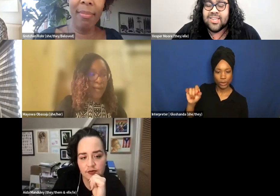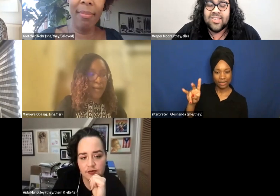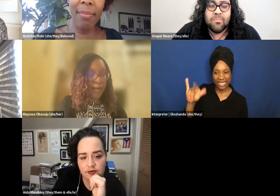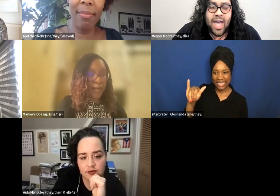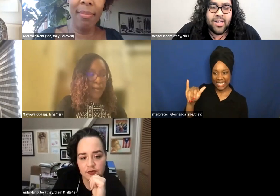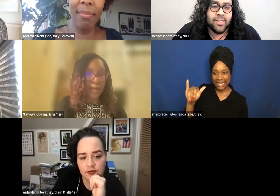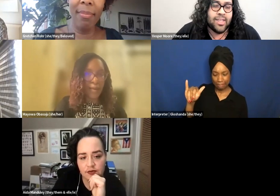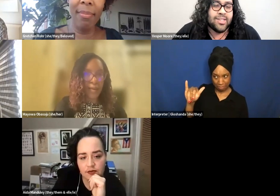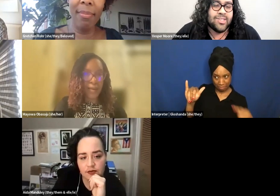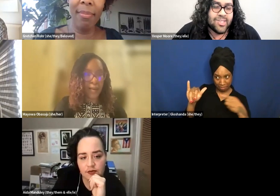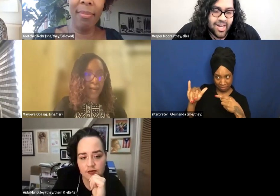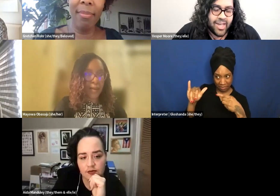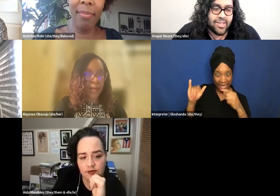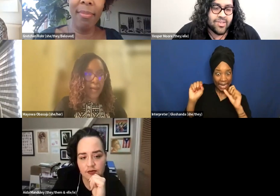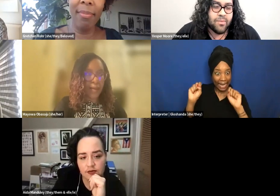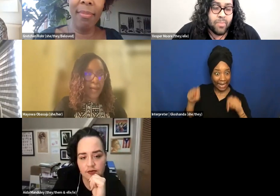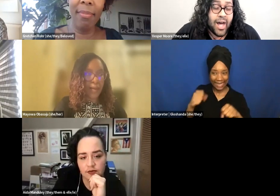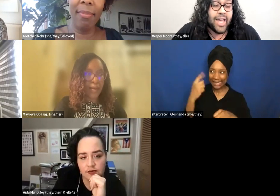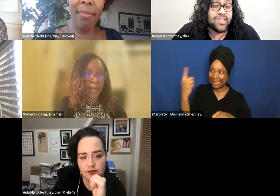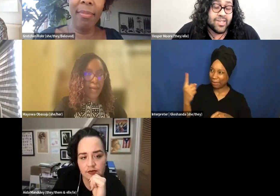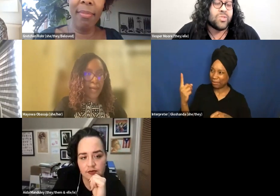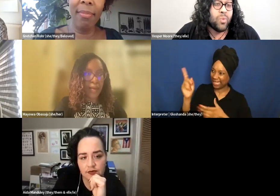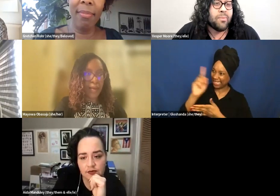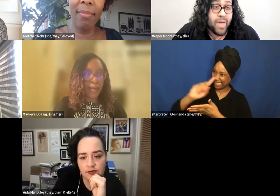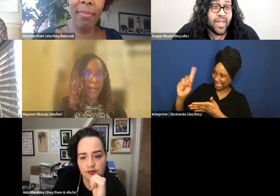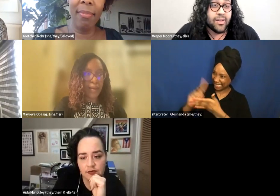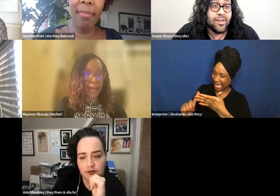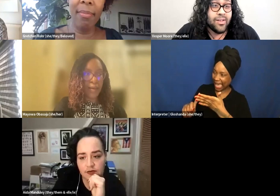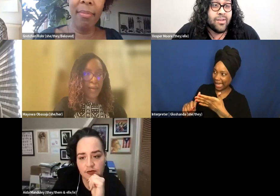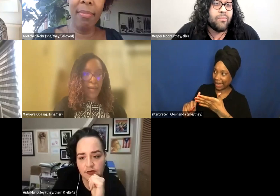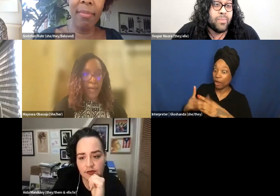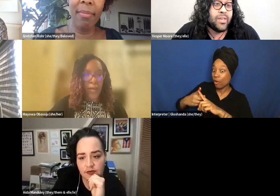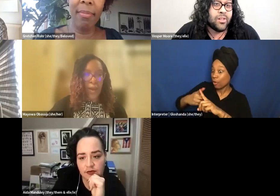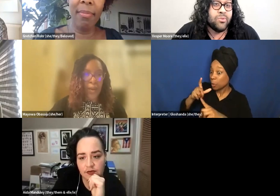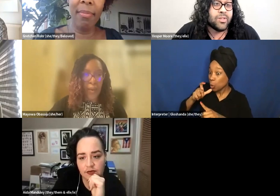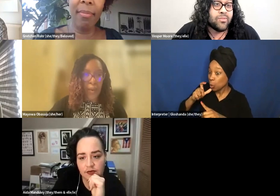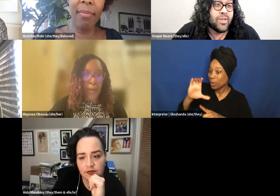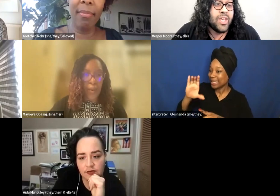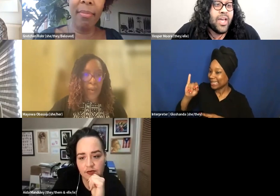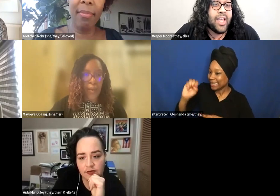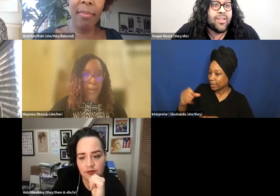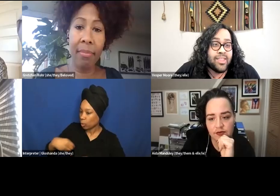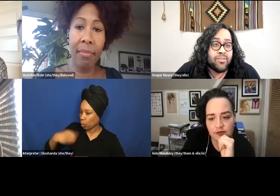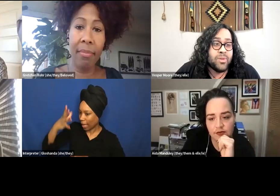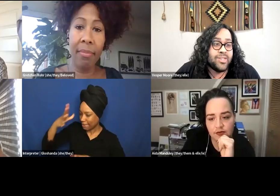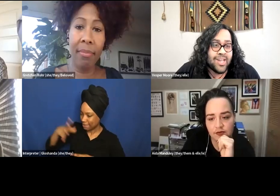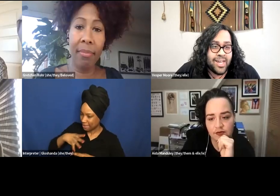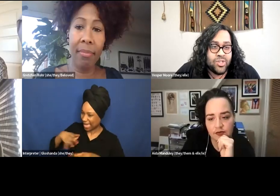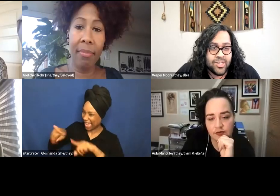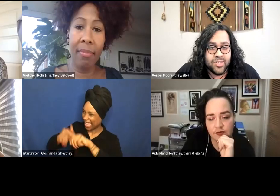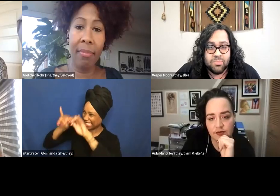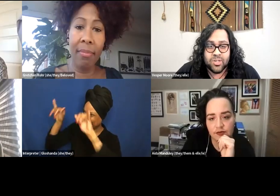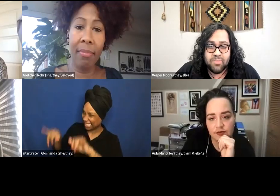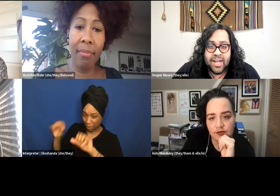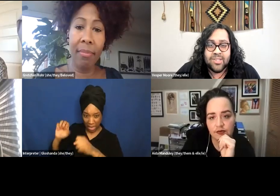something systematically that is designed by cis white men be inclusive? And I think from a